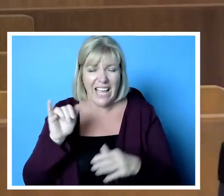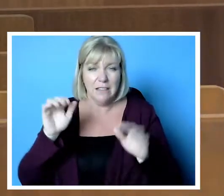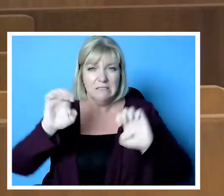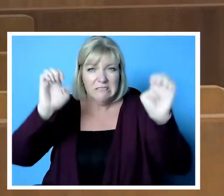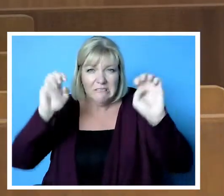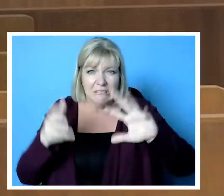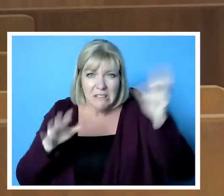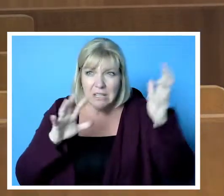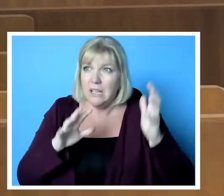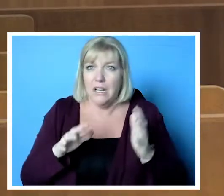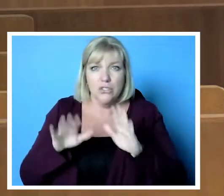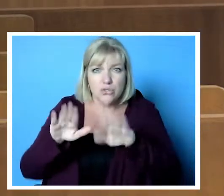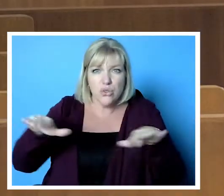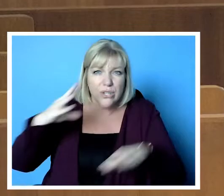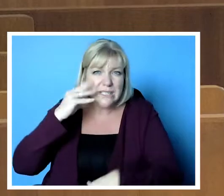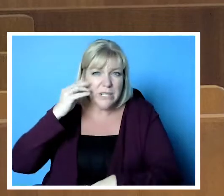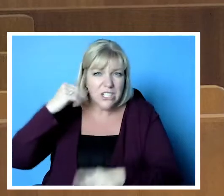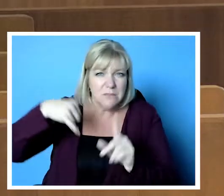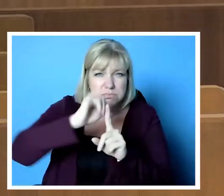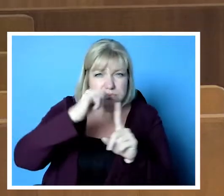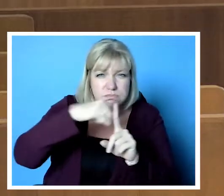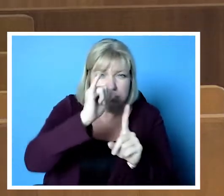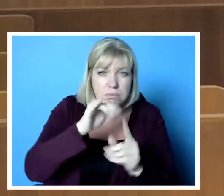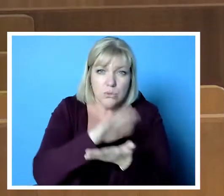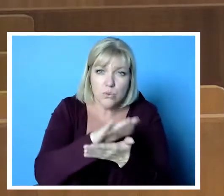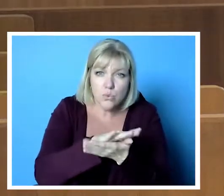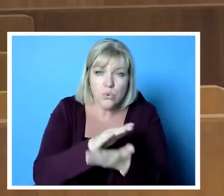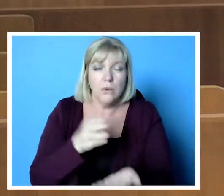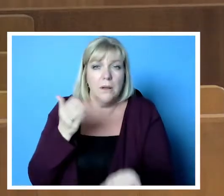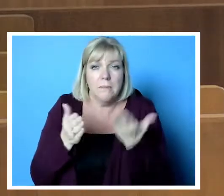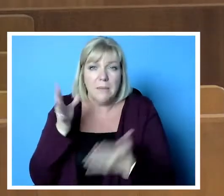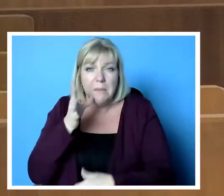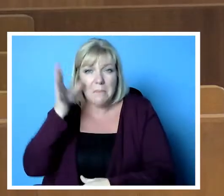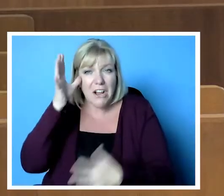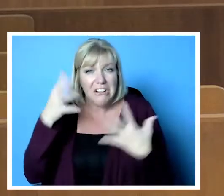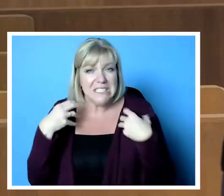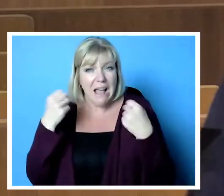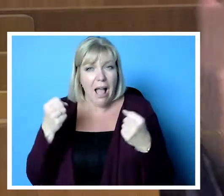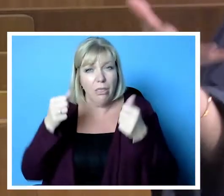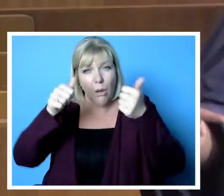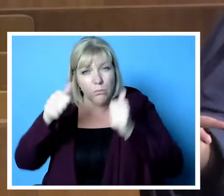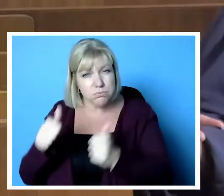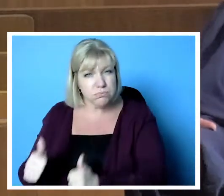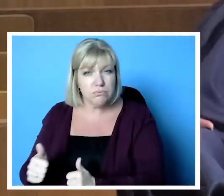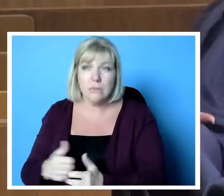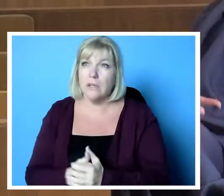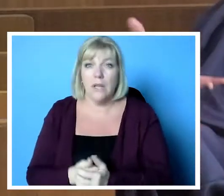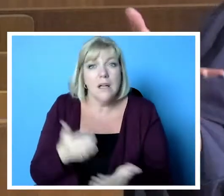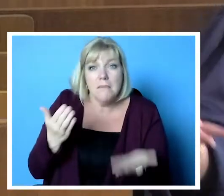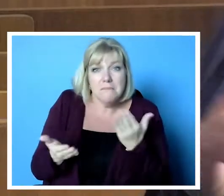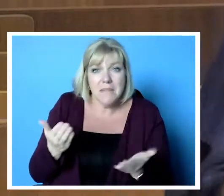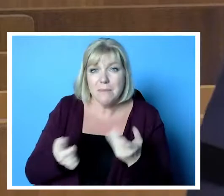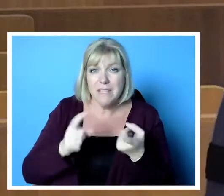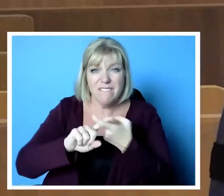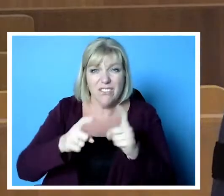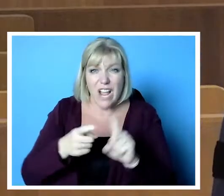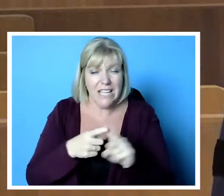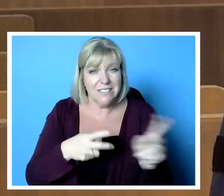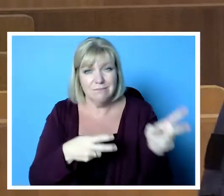being bullied in school, when our parents are rapidly declining in health, when our friends become